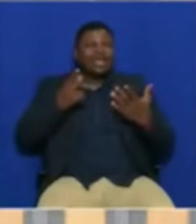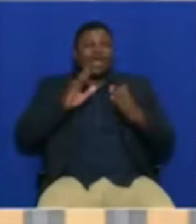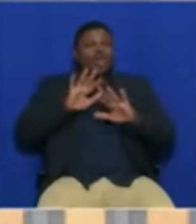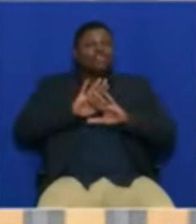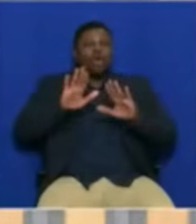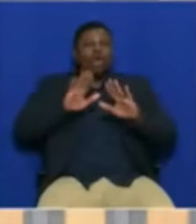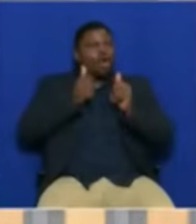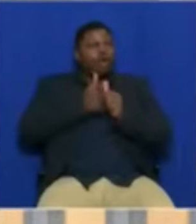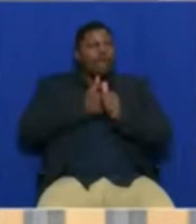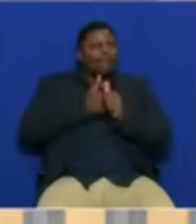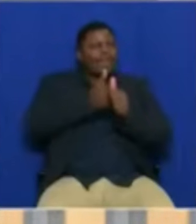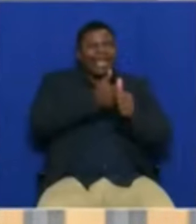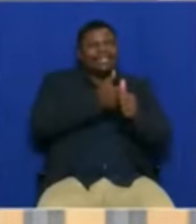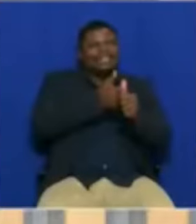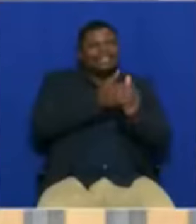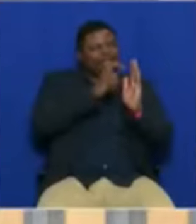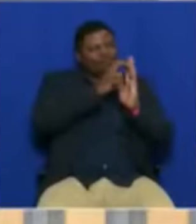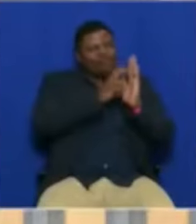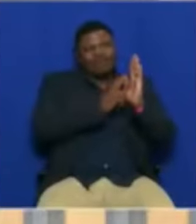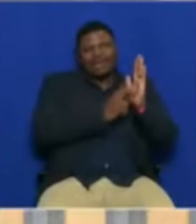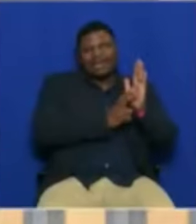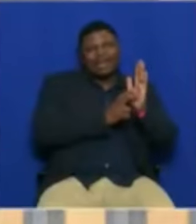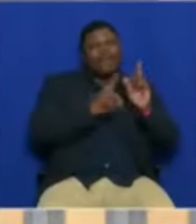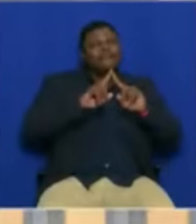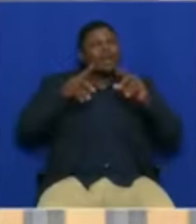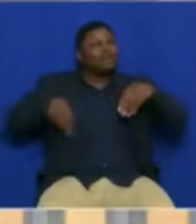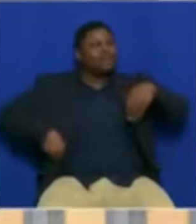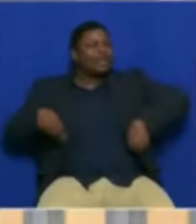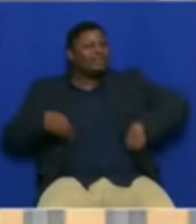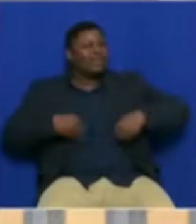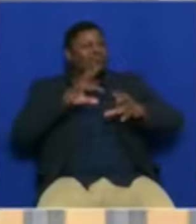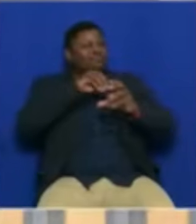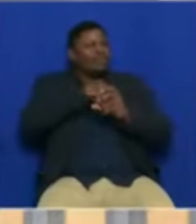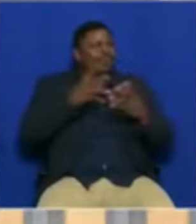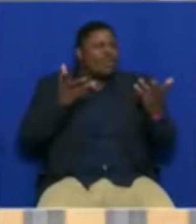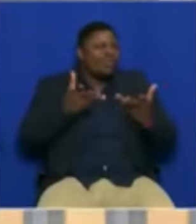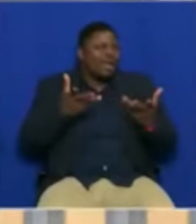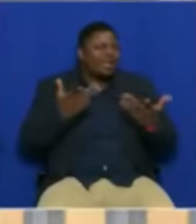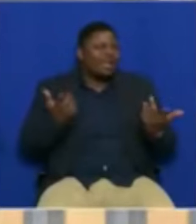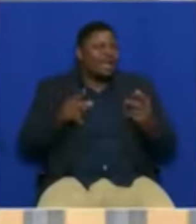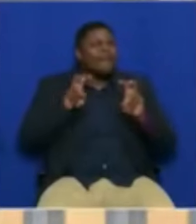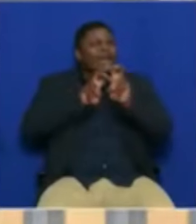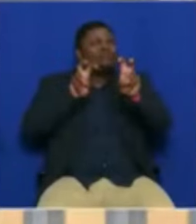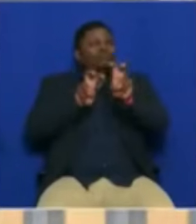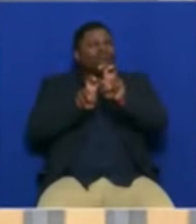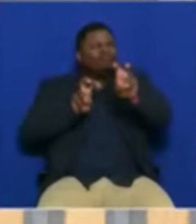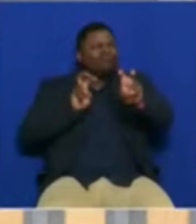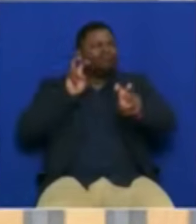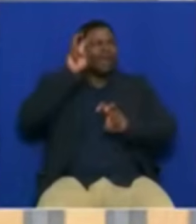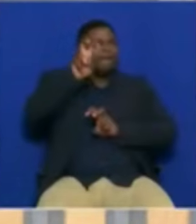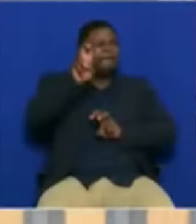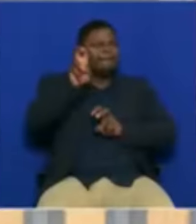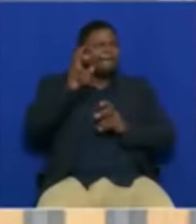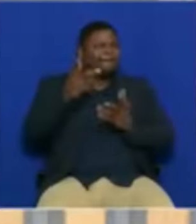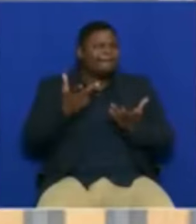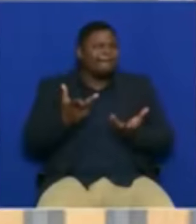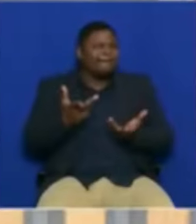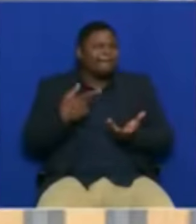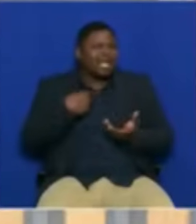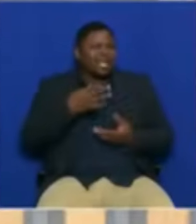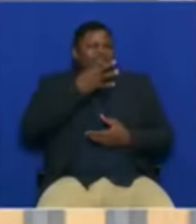on what basis would you make the jump and say therein